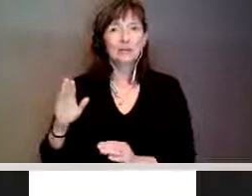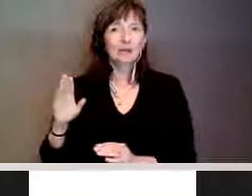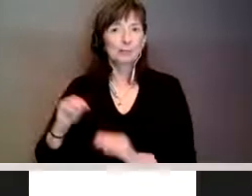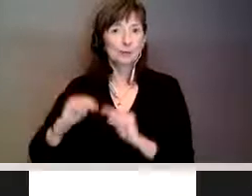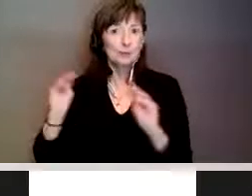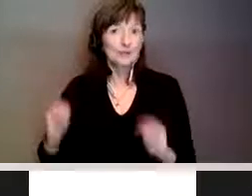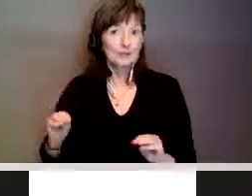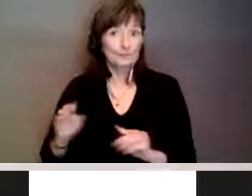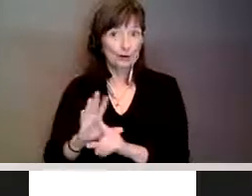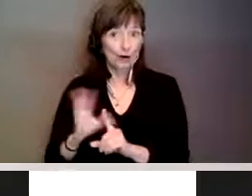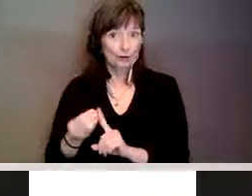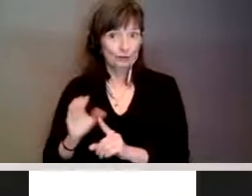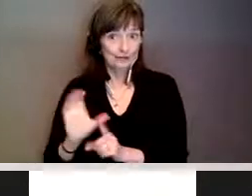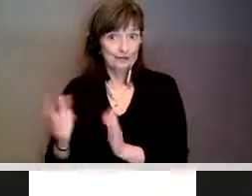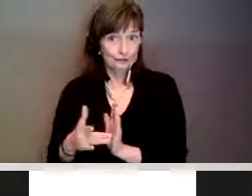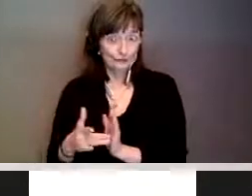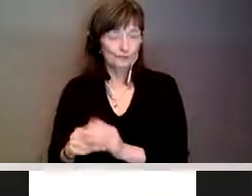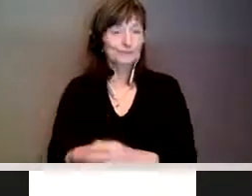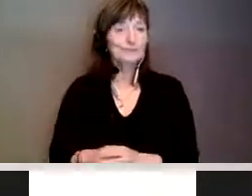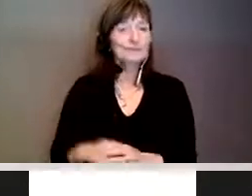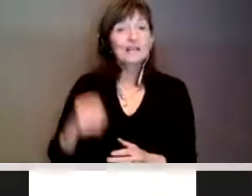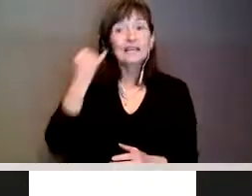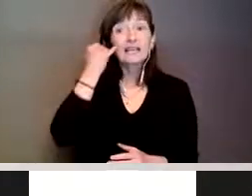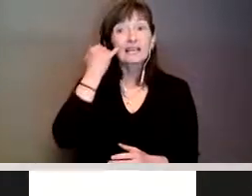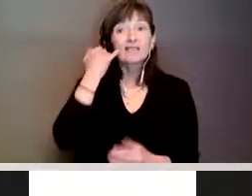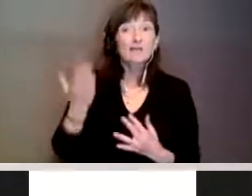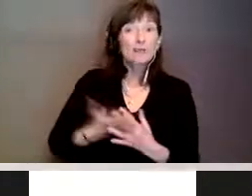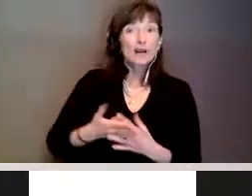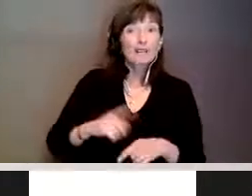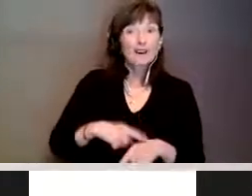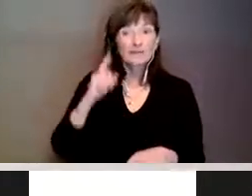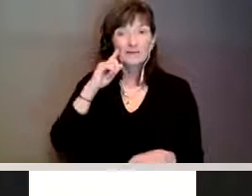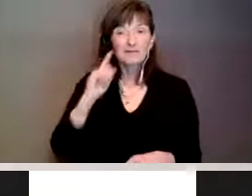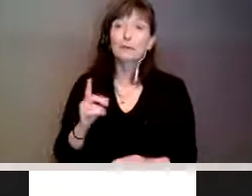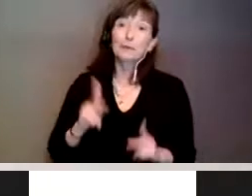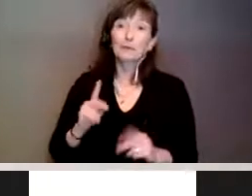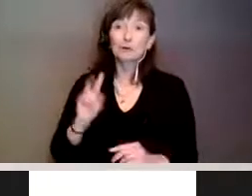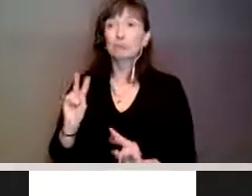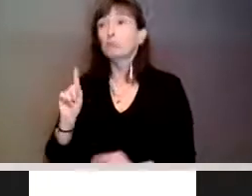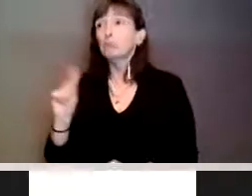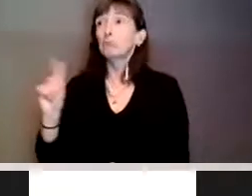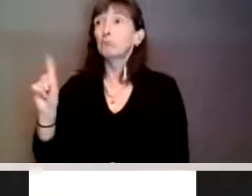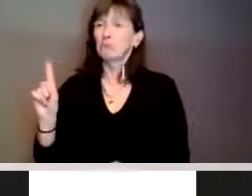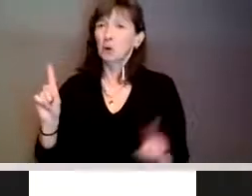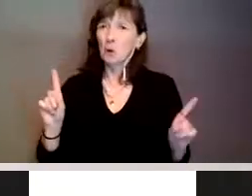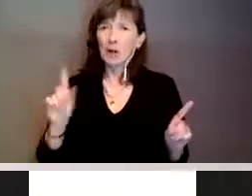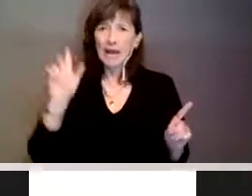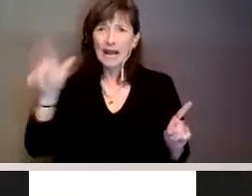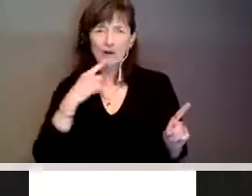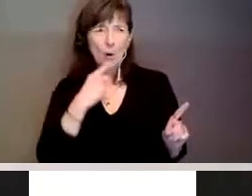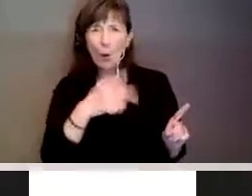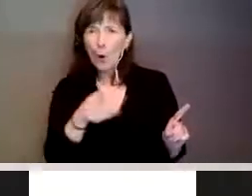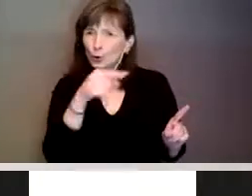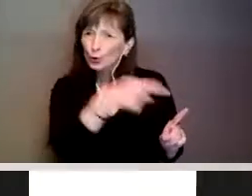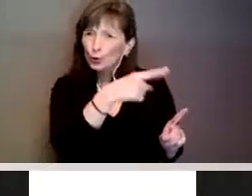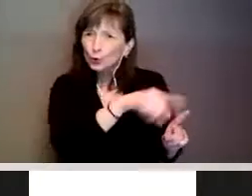walking by the room, at the break time, they'll say, "My gosh, you sounded like you were having so much fun in there.